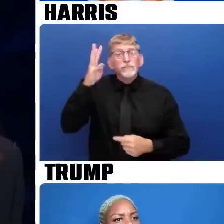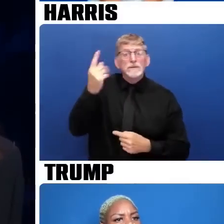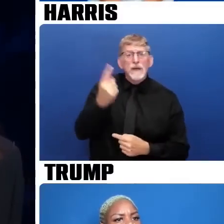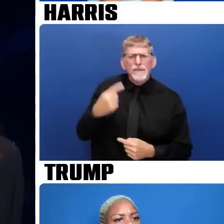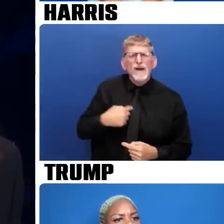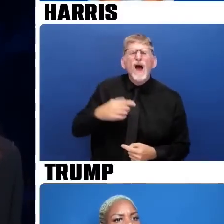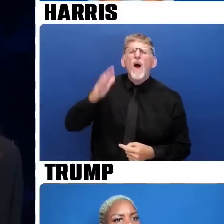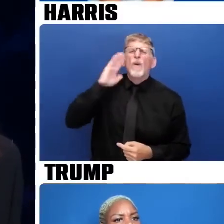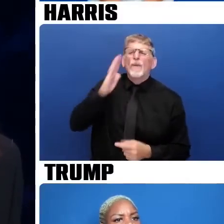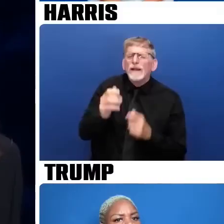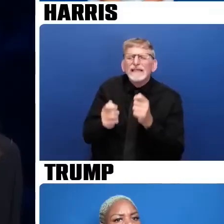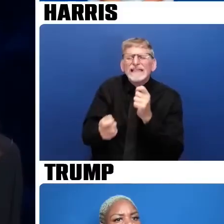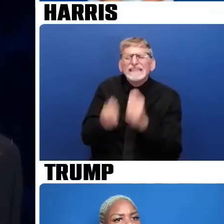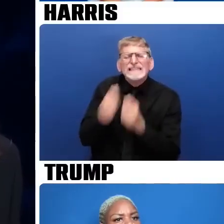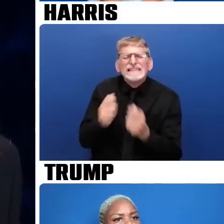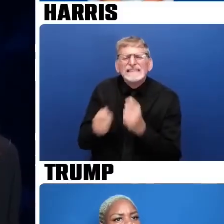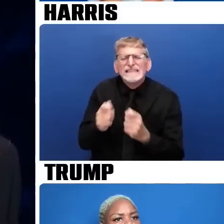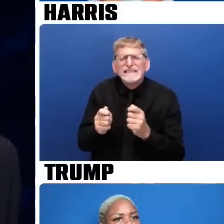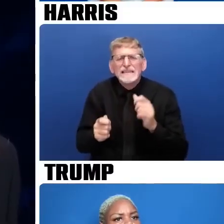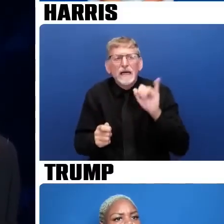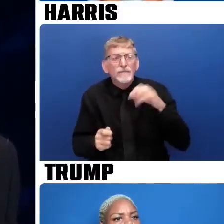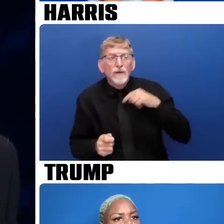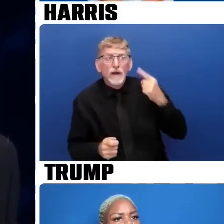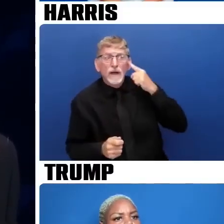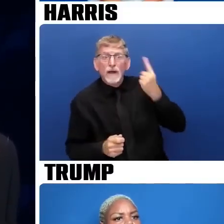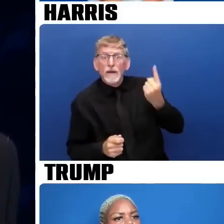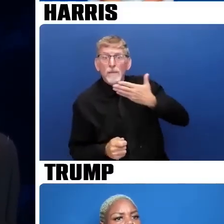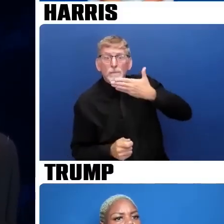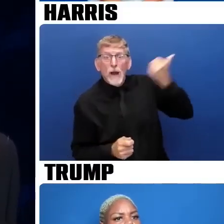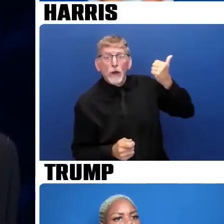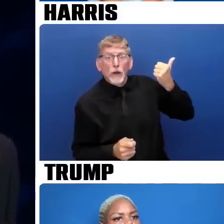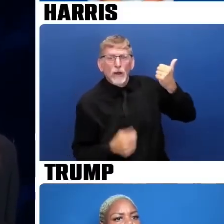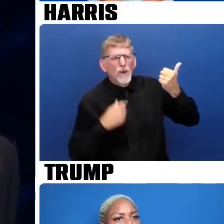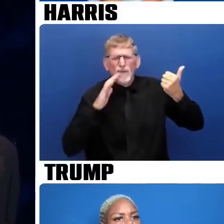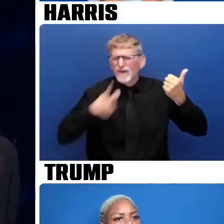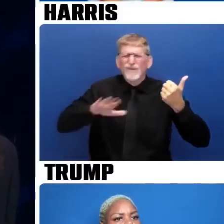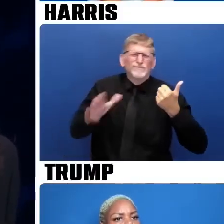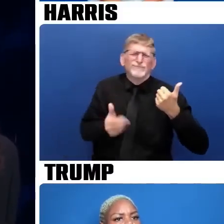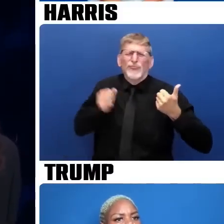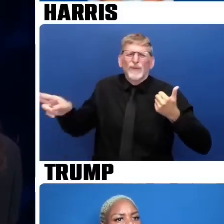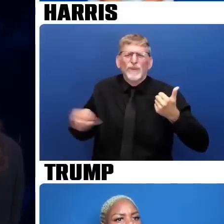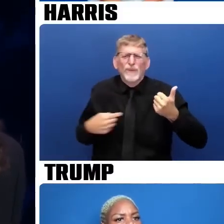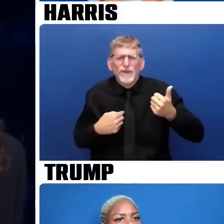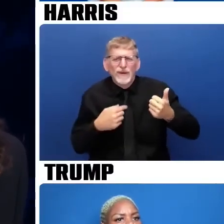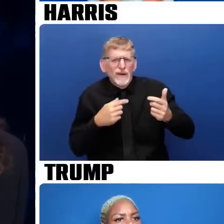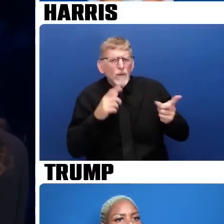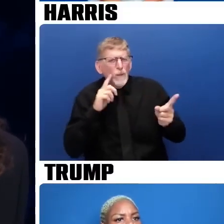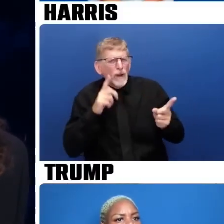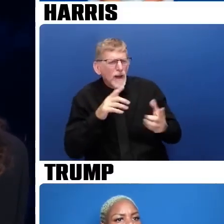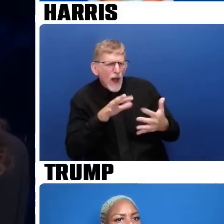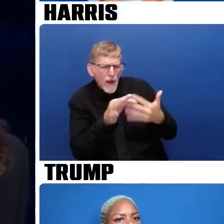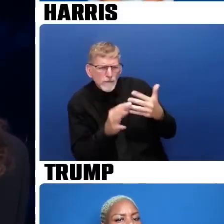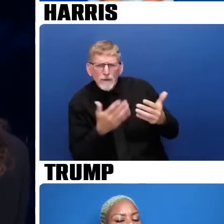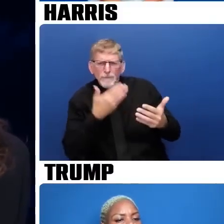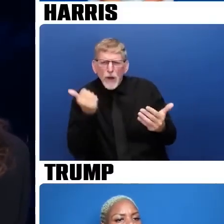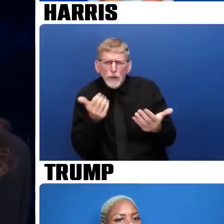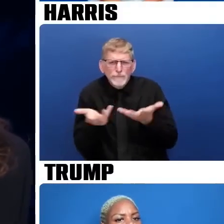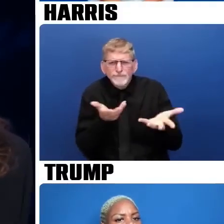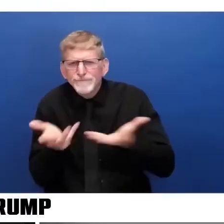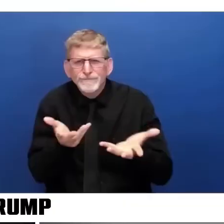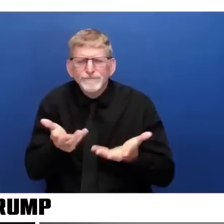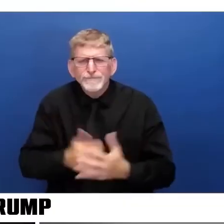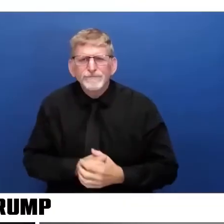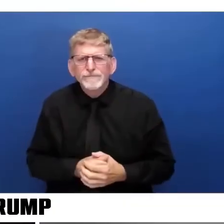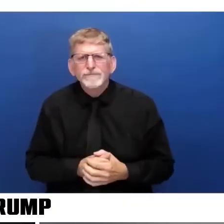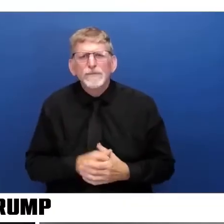up with something that's better and less expensive. And there are concepts and options we have to do that. And you'll be hearing